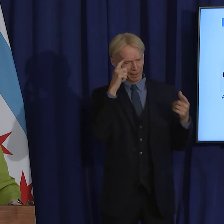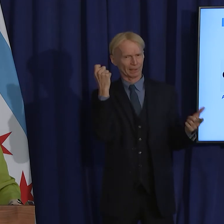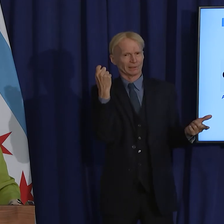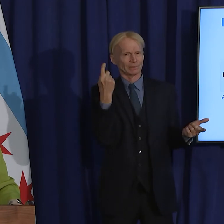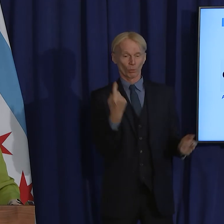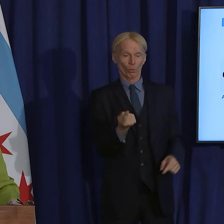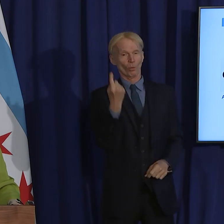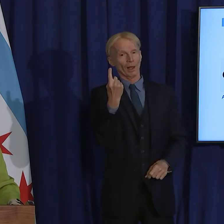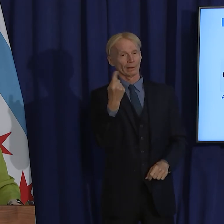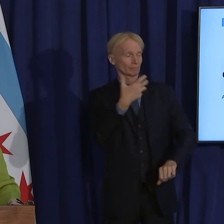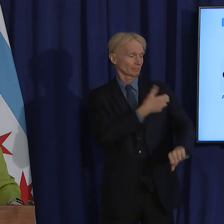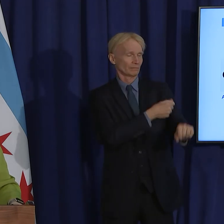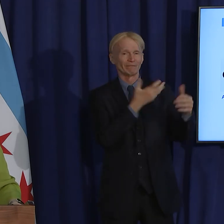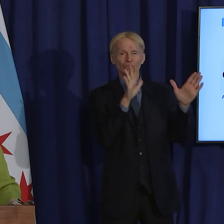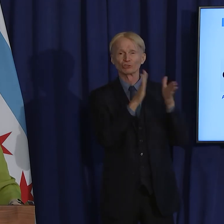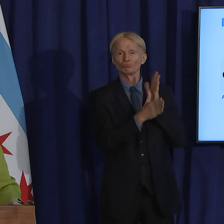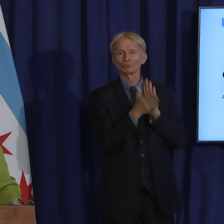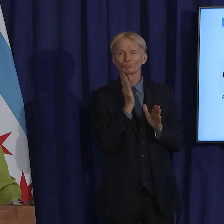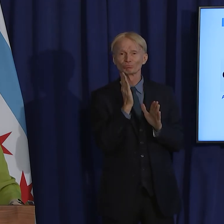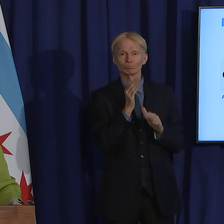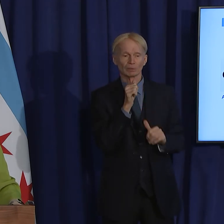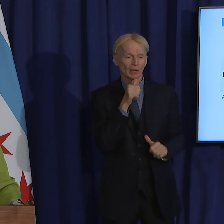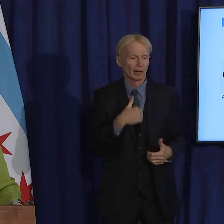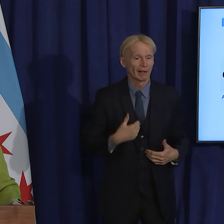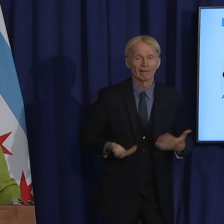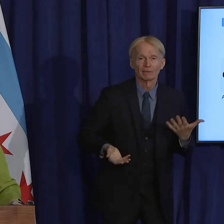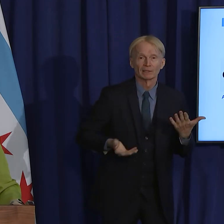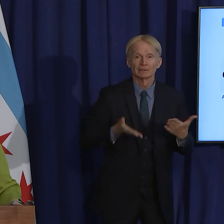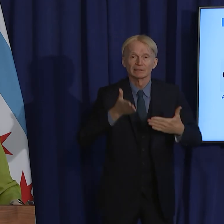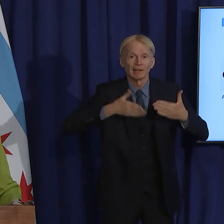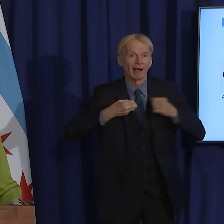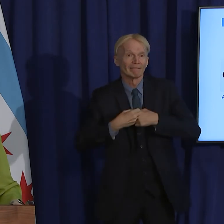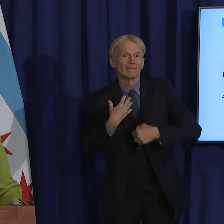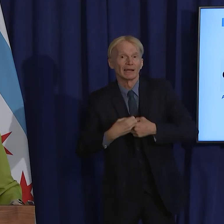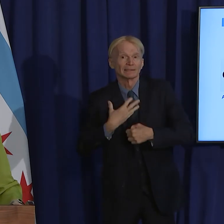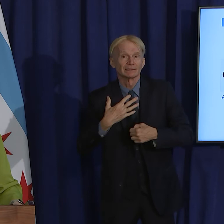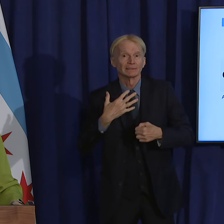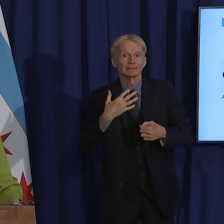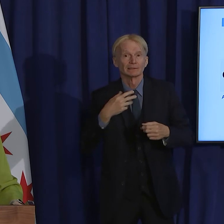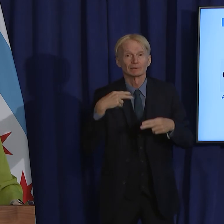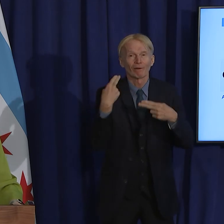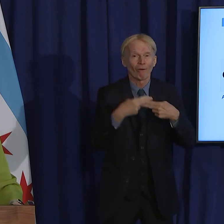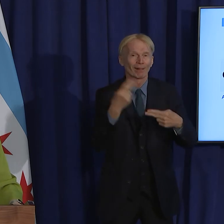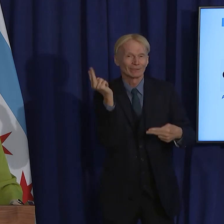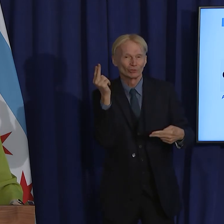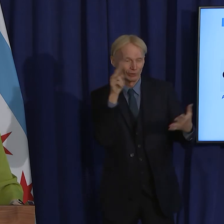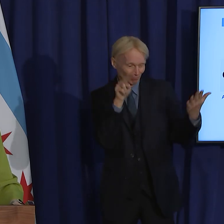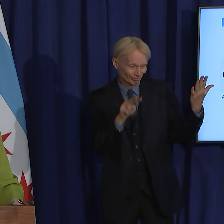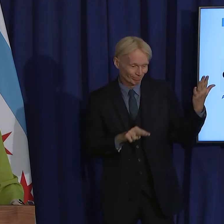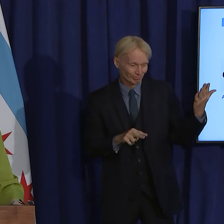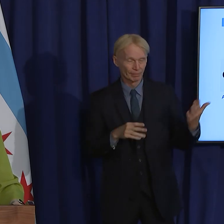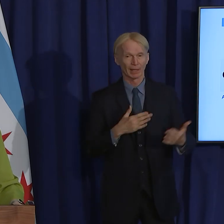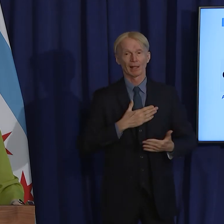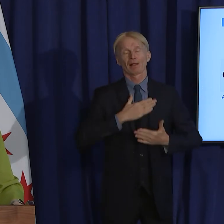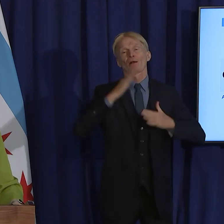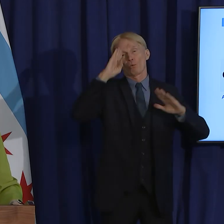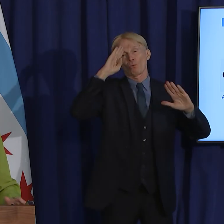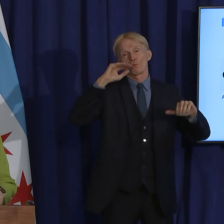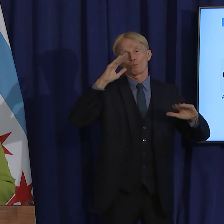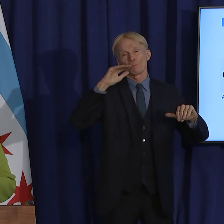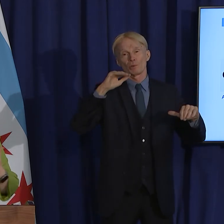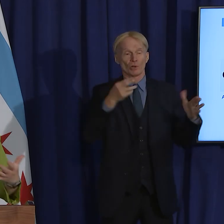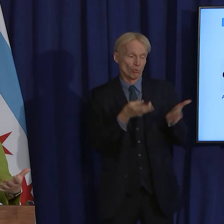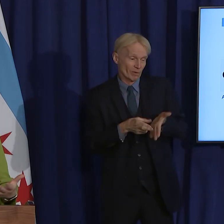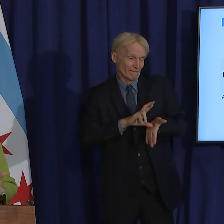the lower side effect profile. And my hope is that after this review is done, if there